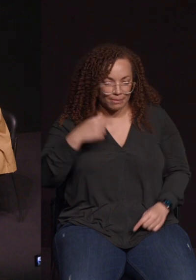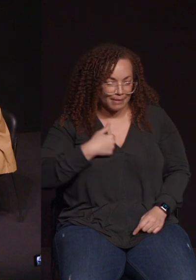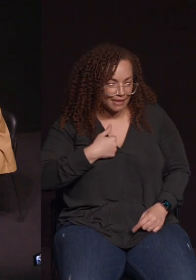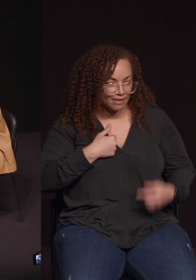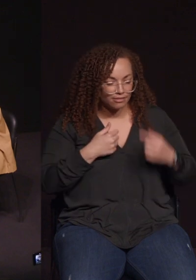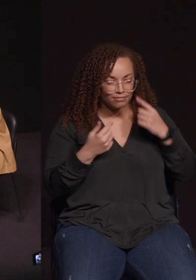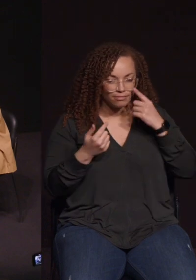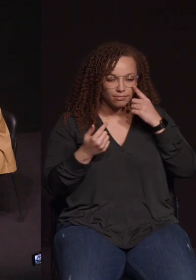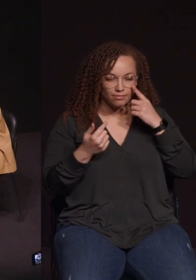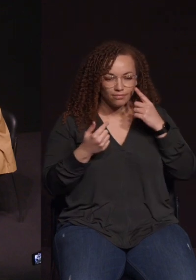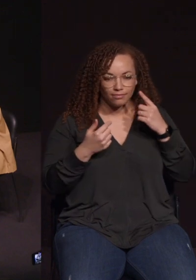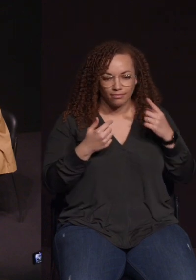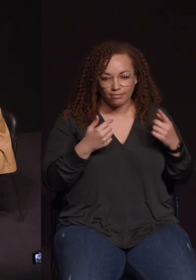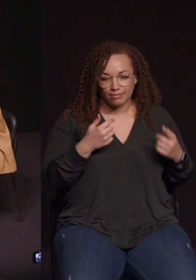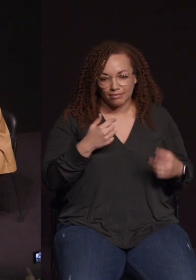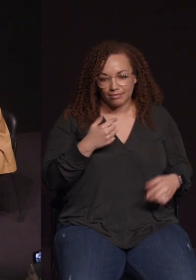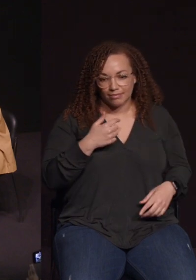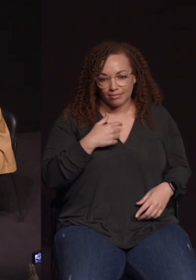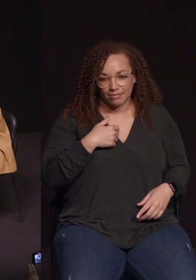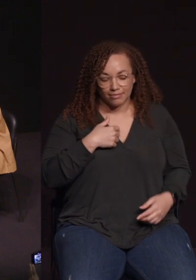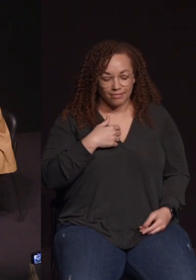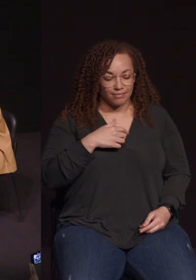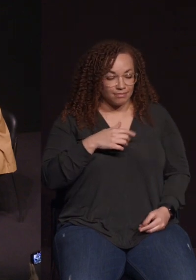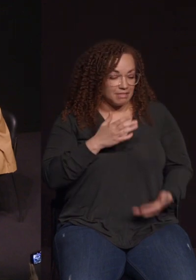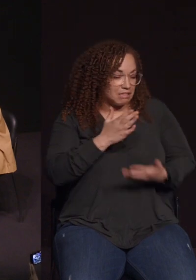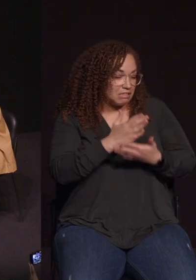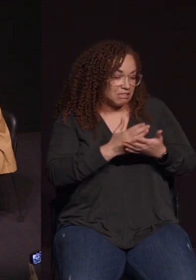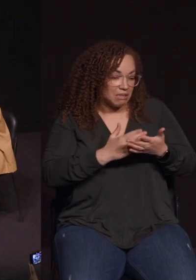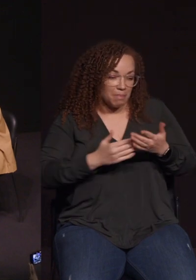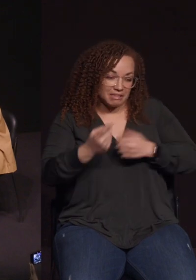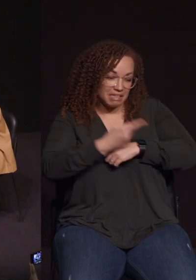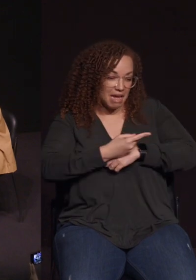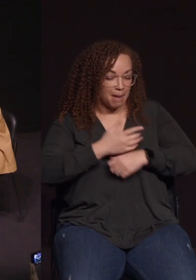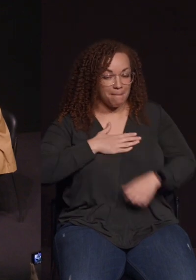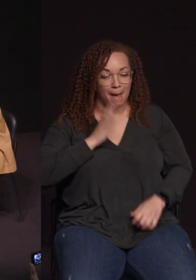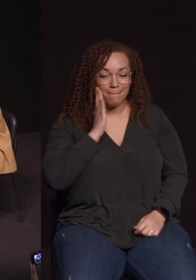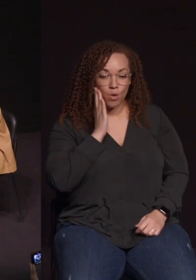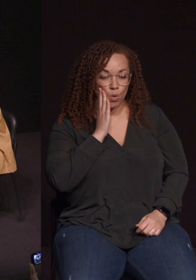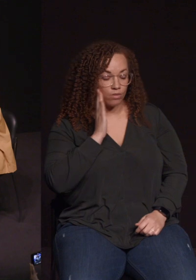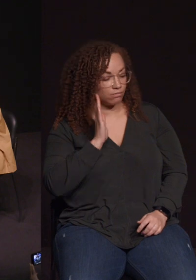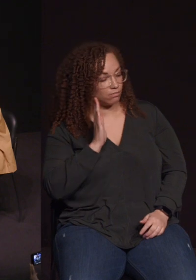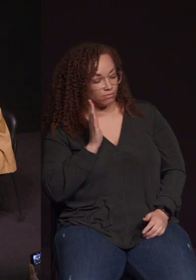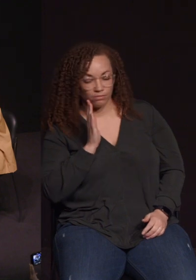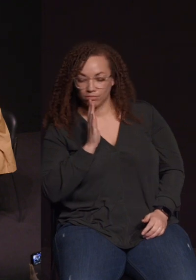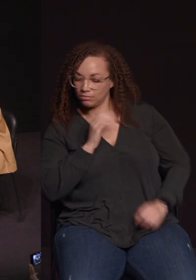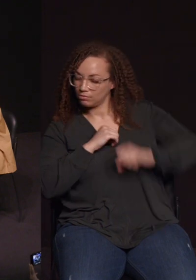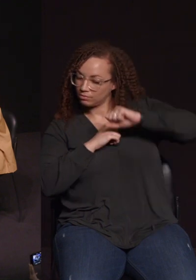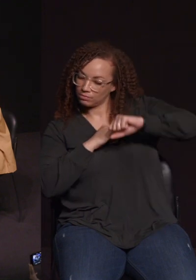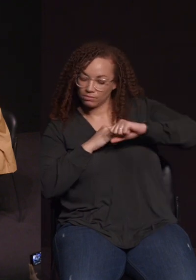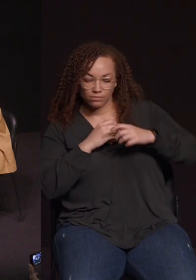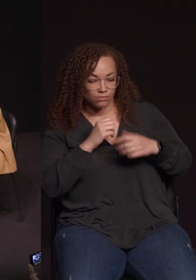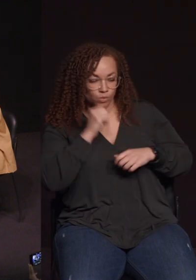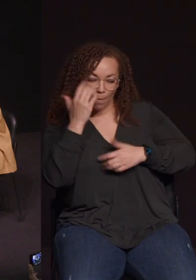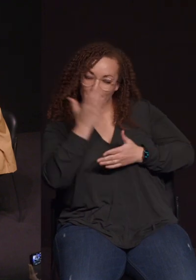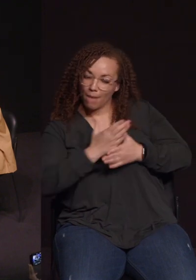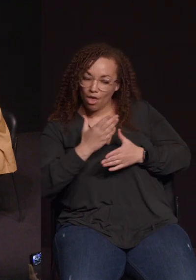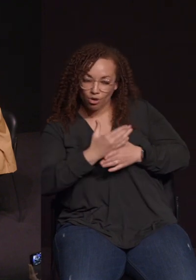I get in the mood and just say, I ain't doing nothing. Don't bother me. Leave me alone, you